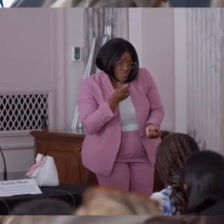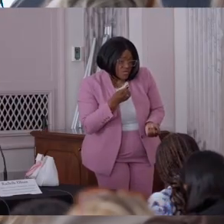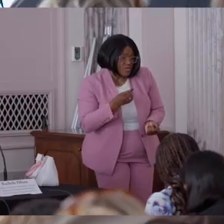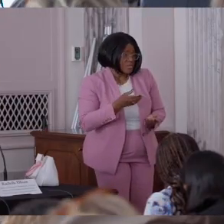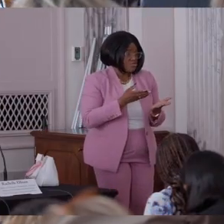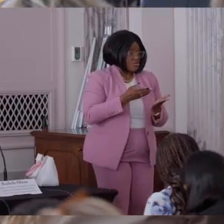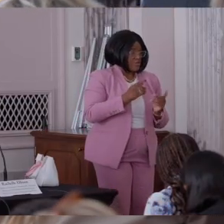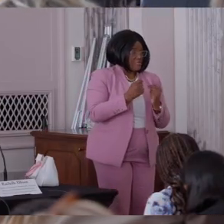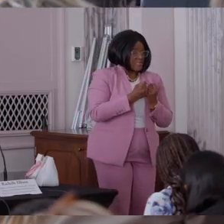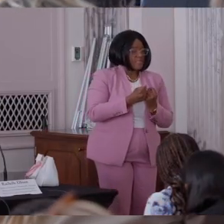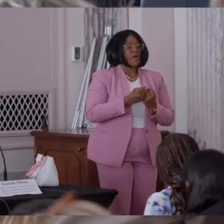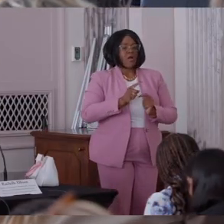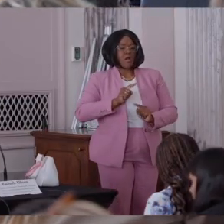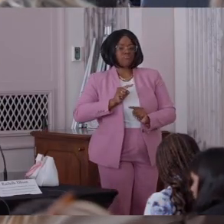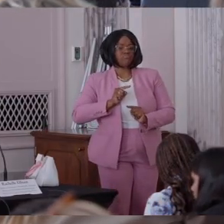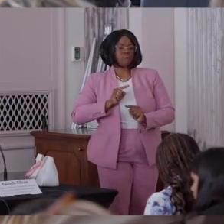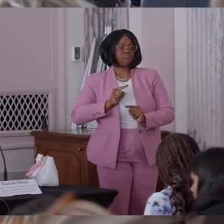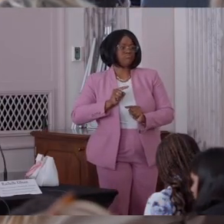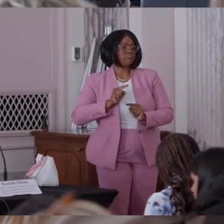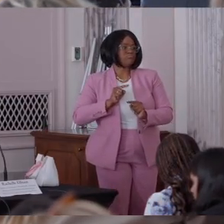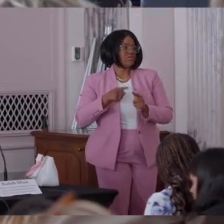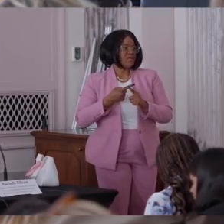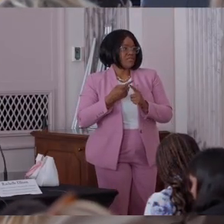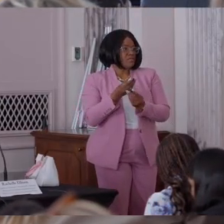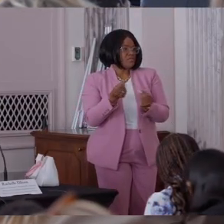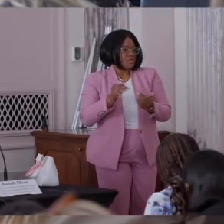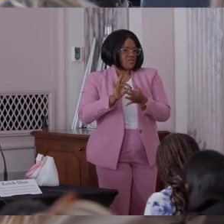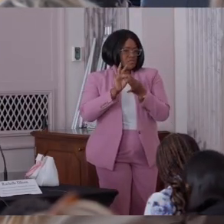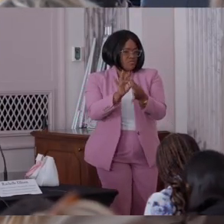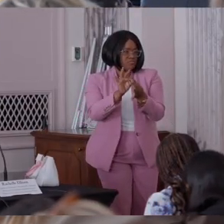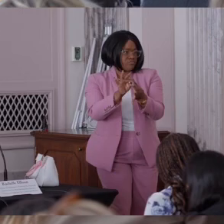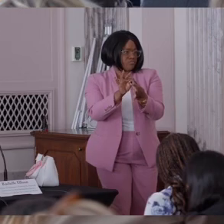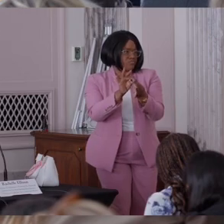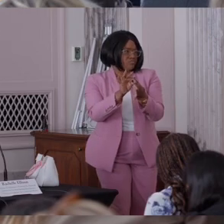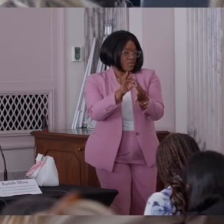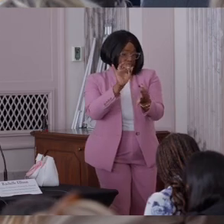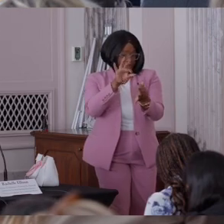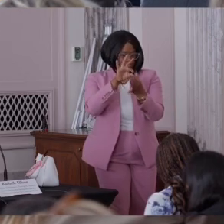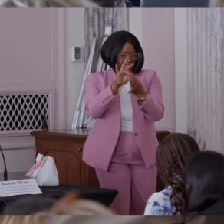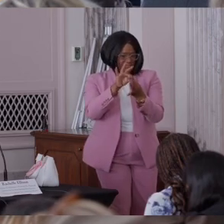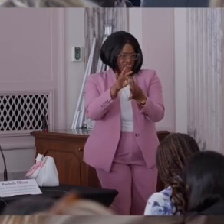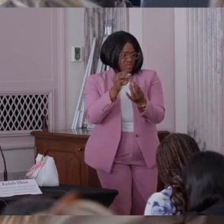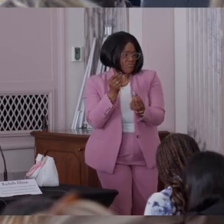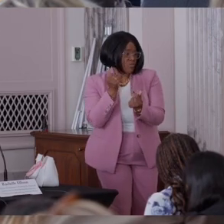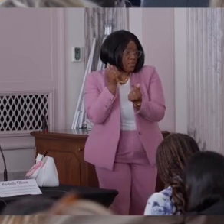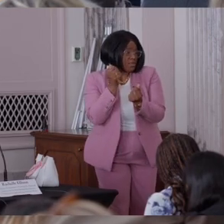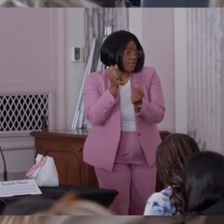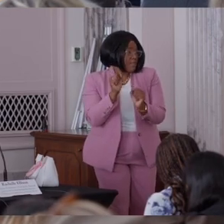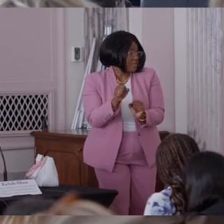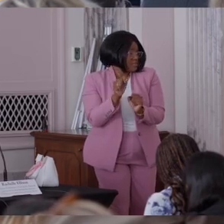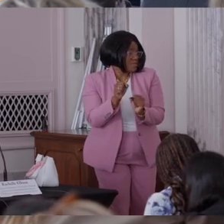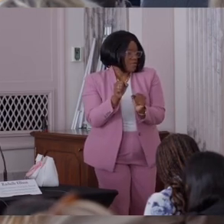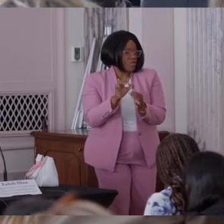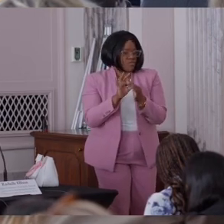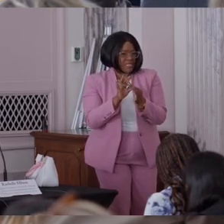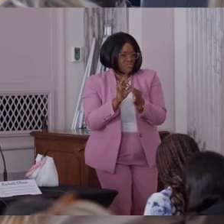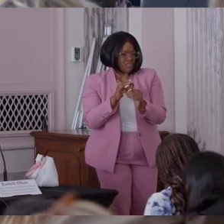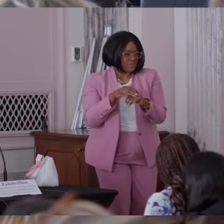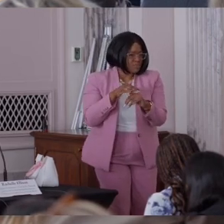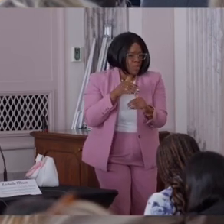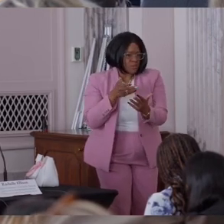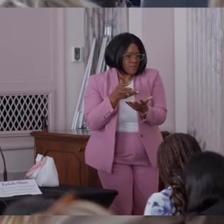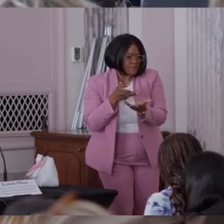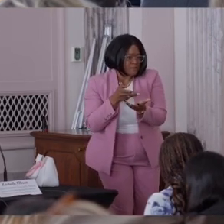responsive to that, you start to develop a relationship. Sometimes that happens quickly, sometimes it takes more time. With assertive